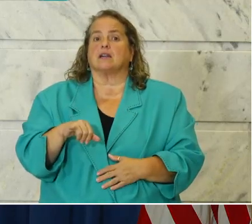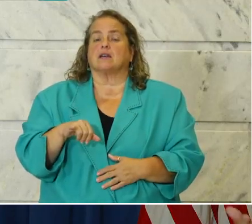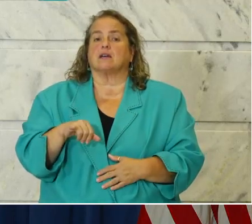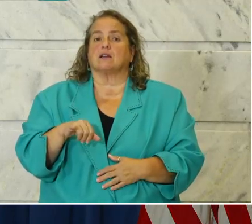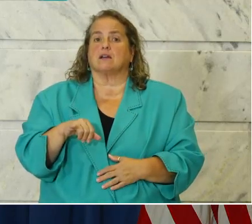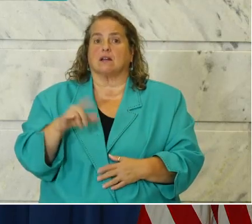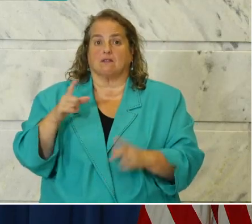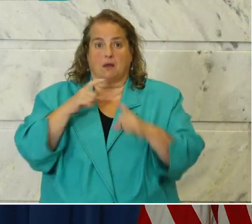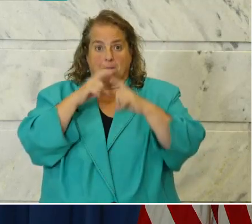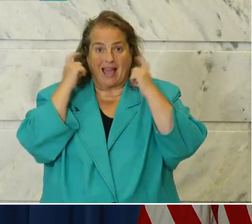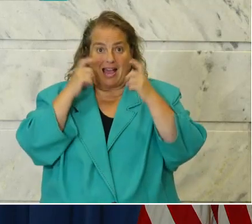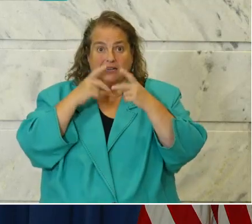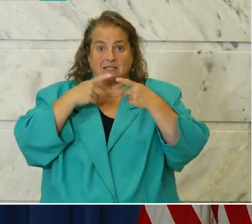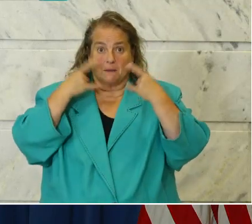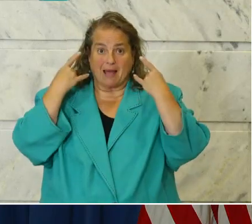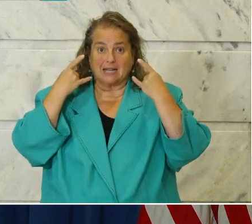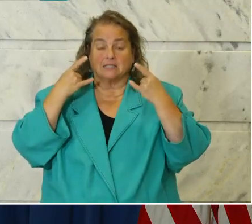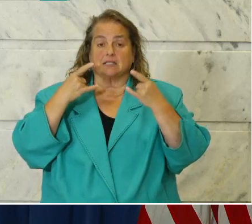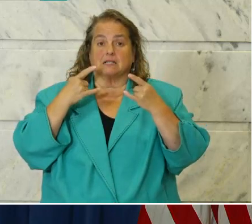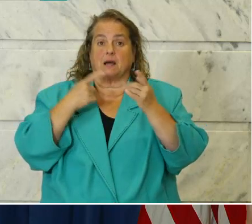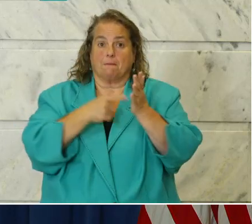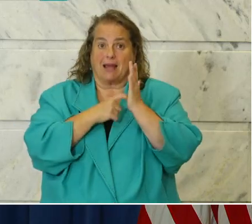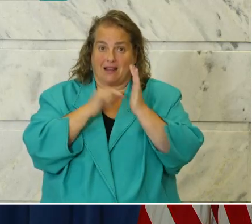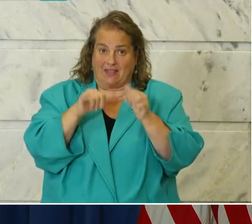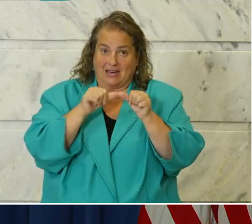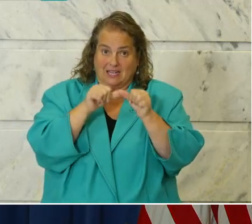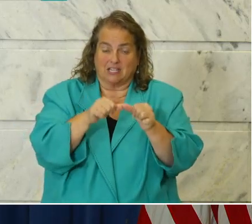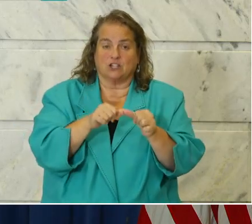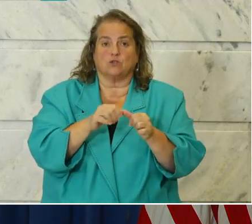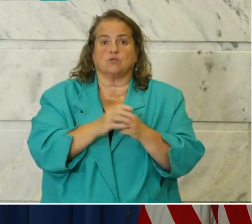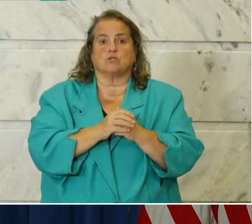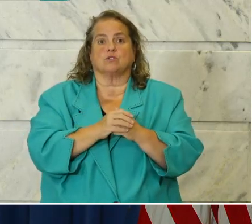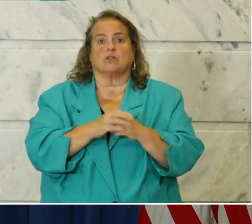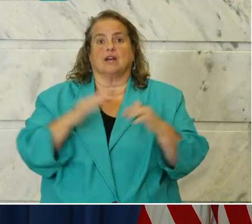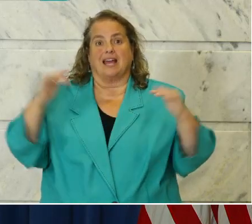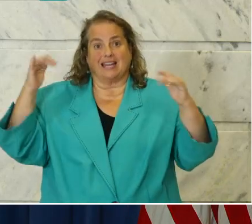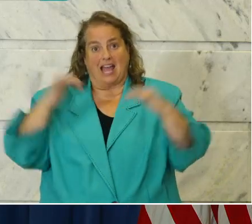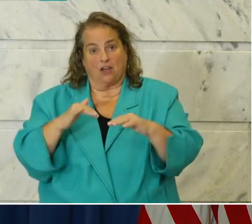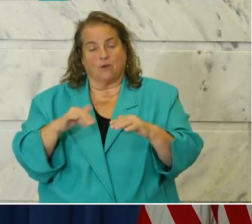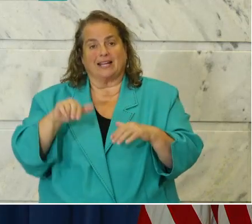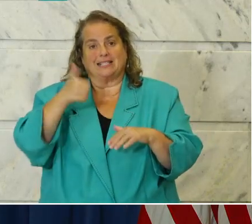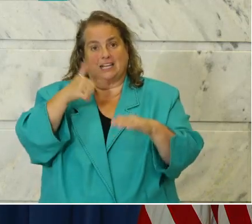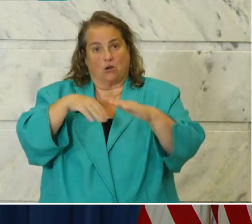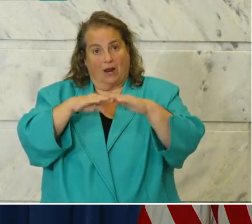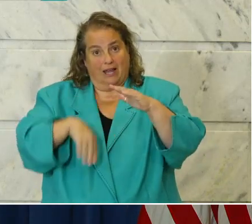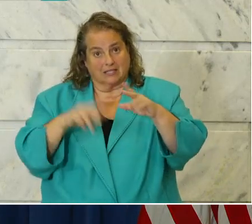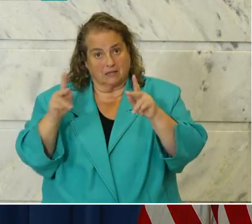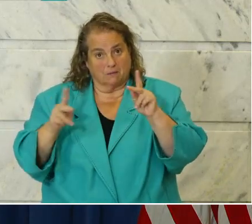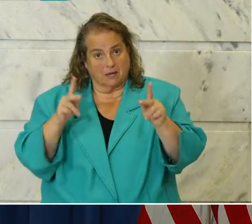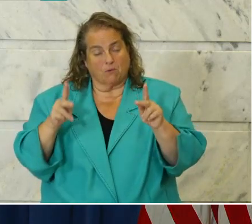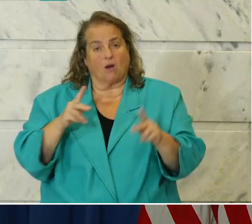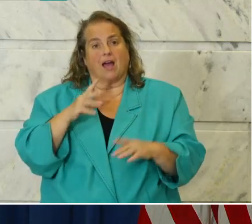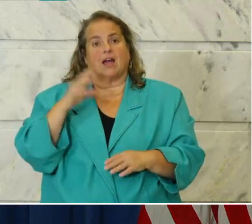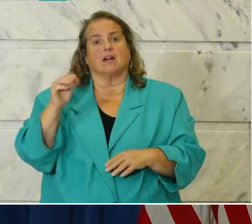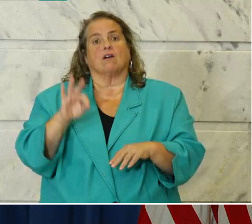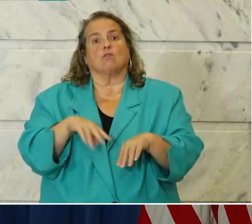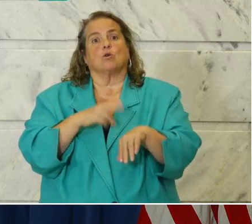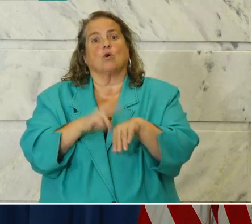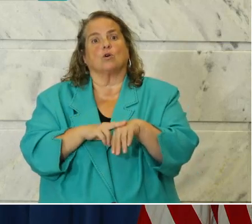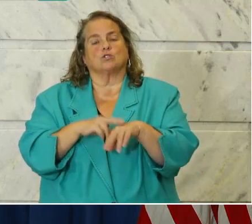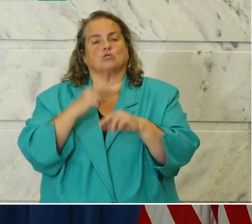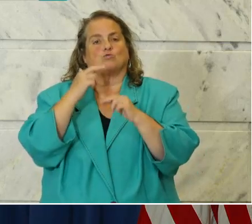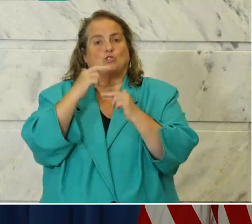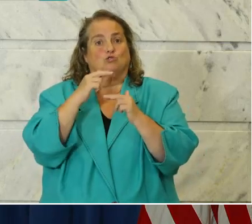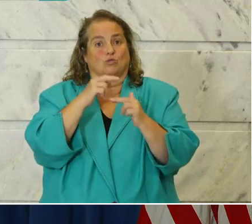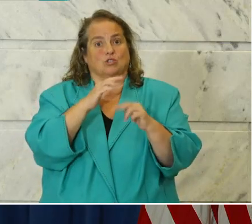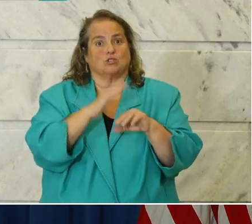there's the mask mandate, which continues. There's also the gatherings kept at 10 or less people. Of course, there are